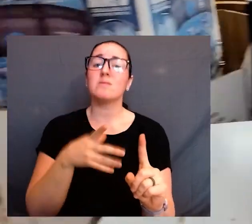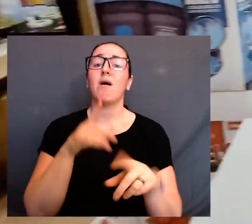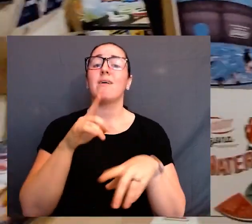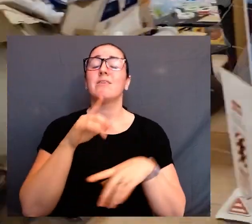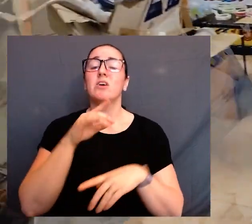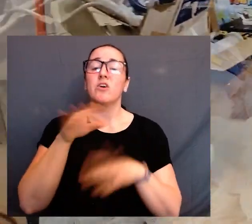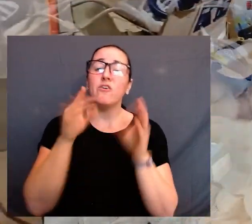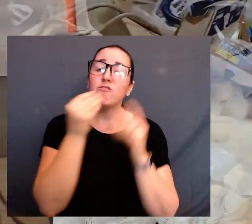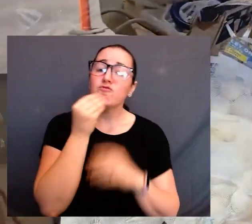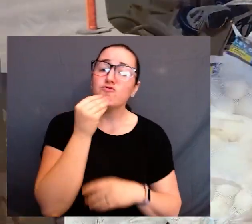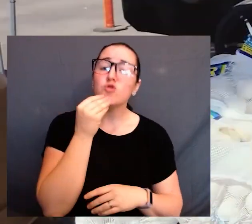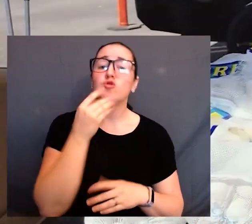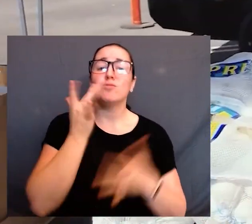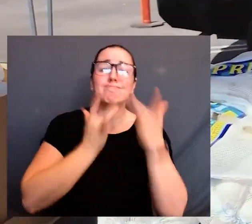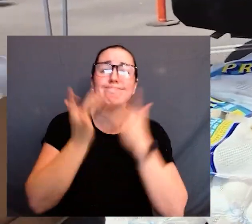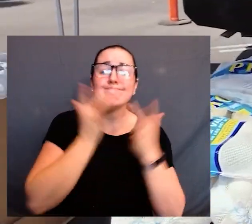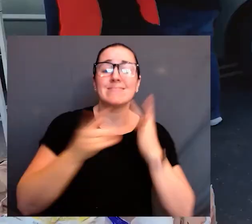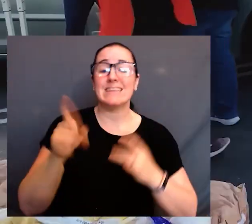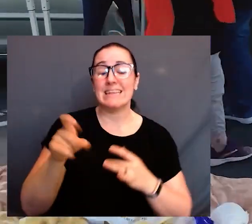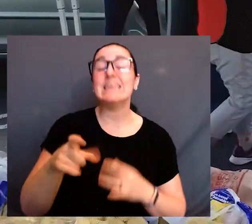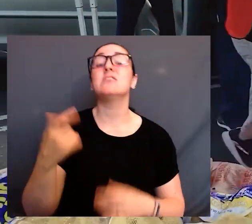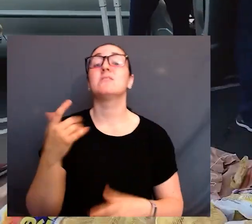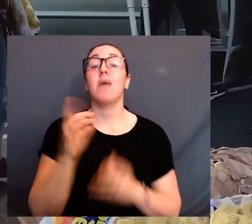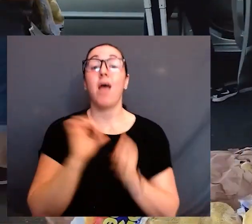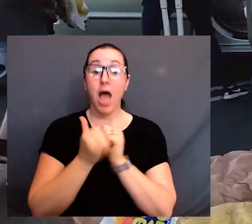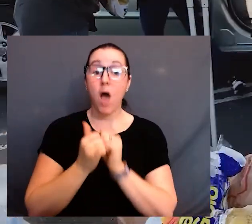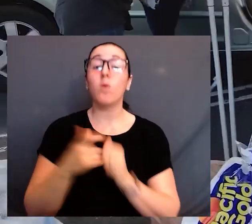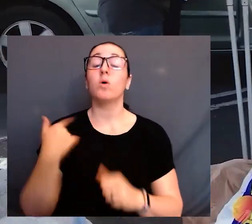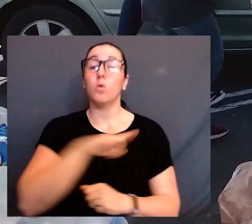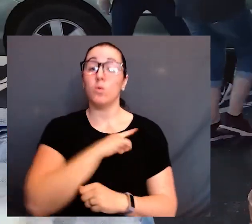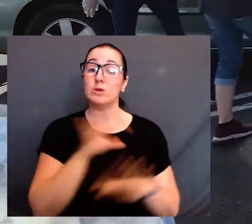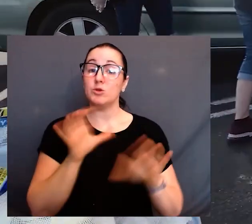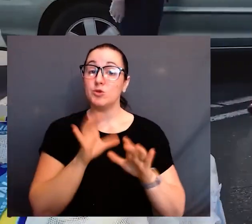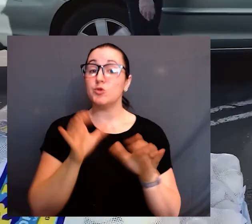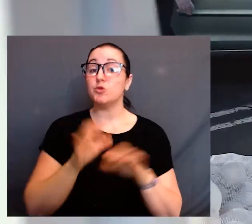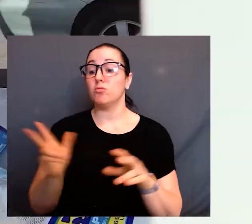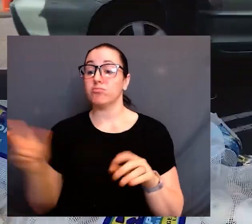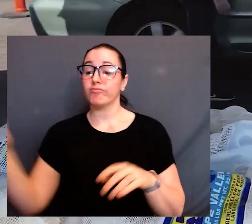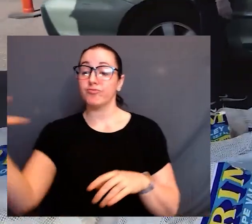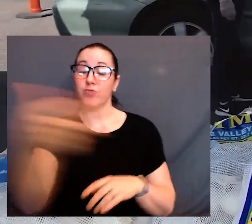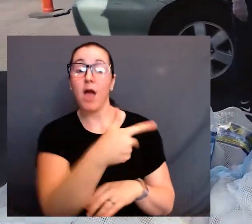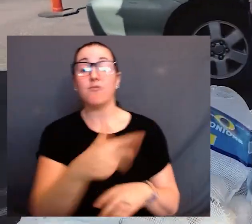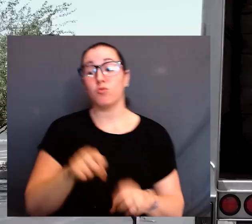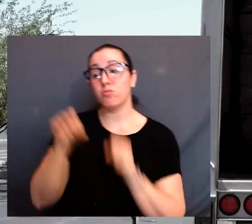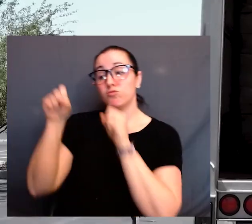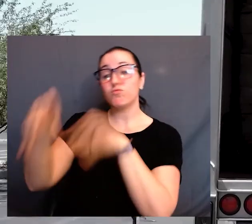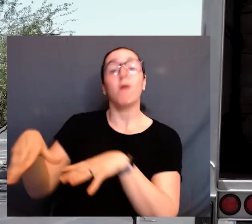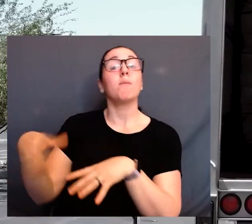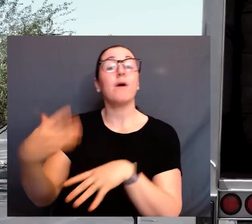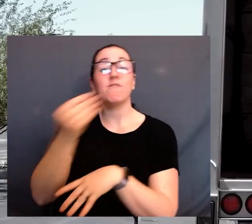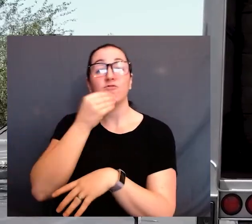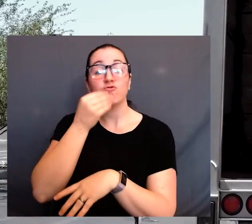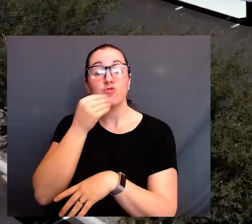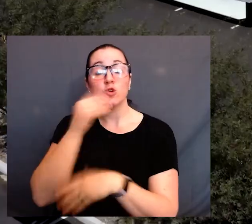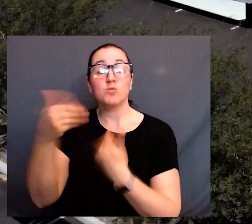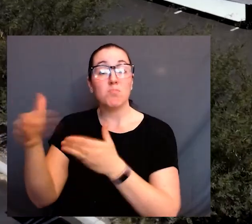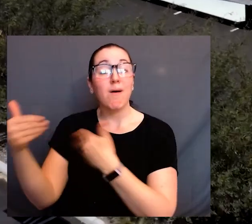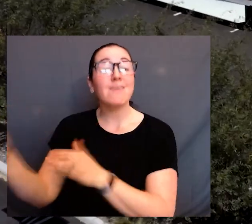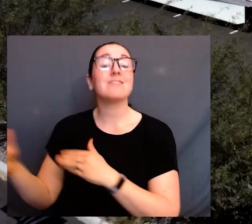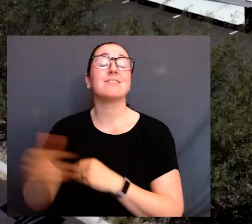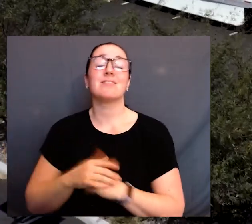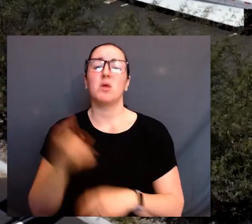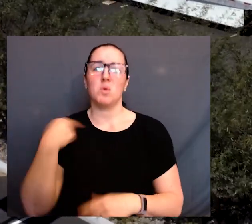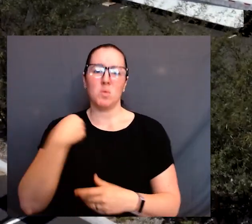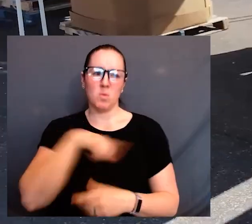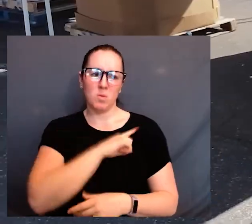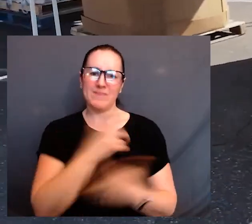Center neighborhood by doing drop-in, drive-through food distribution events at this location. Since March, we have met the immediate needs of